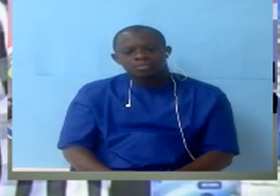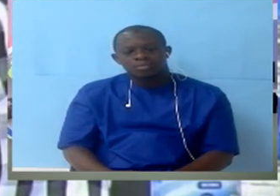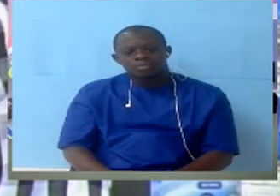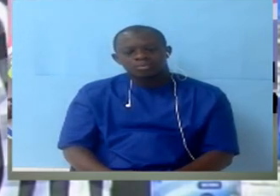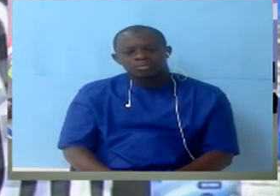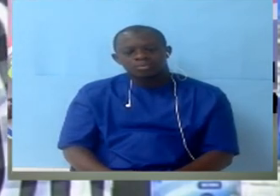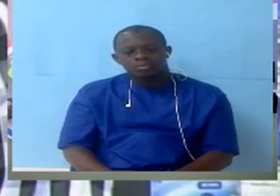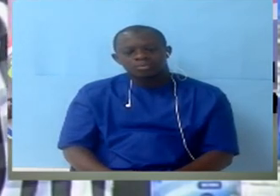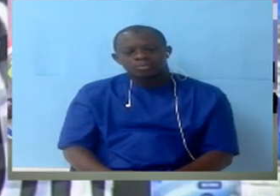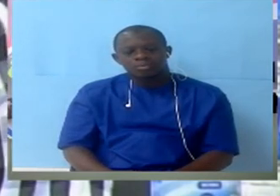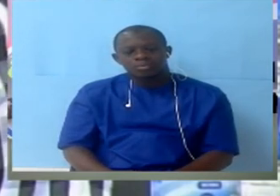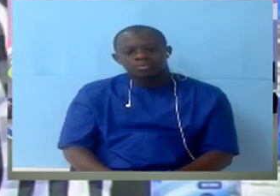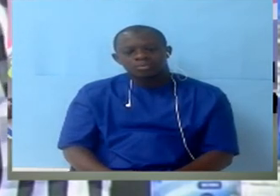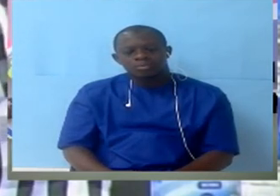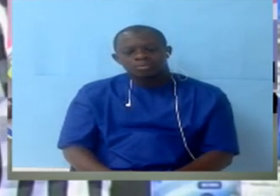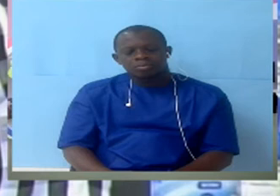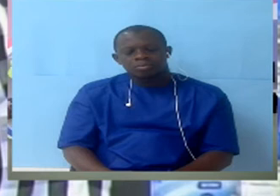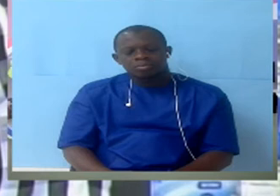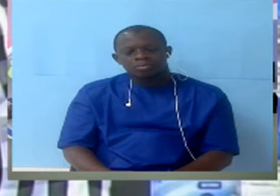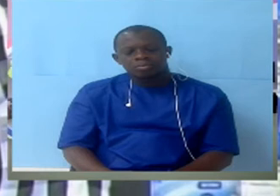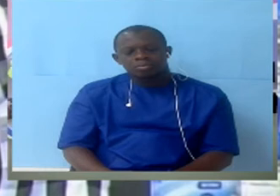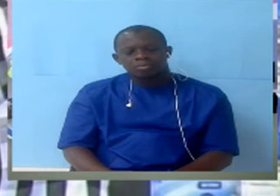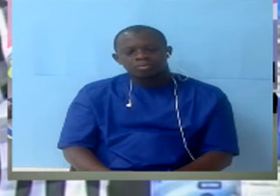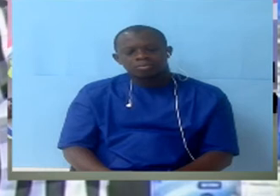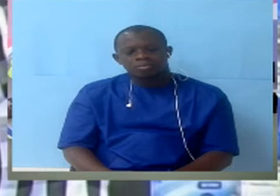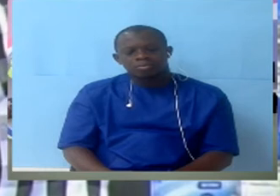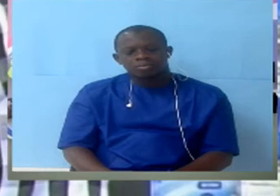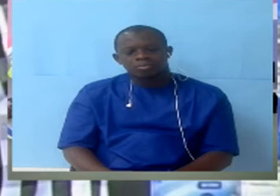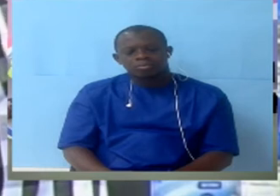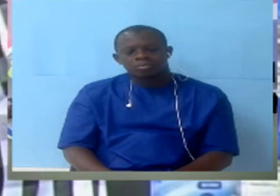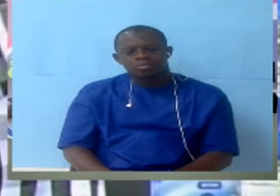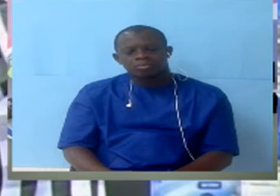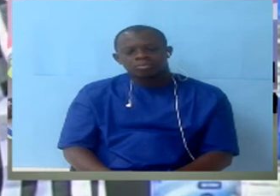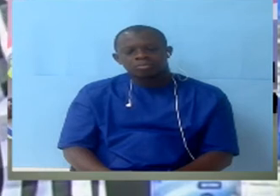Anyway, nga ko inquire bari mana akaso boni jabako no